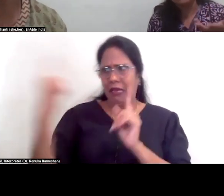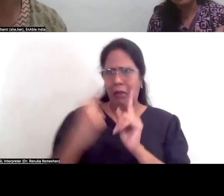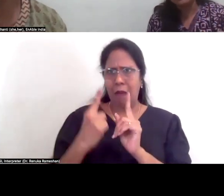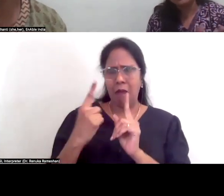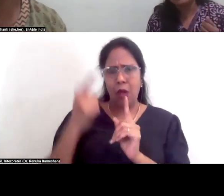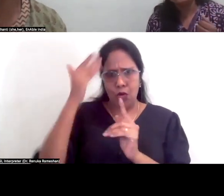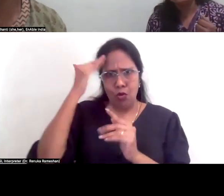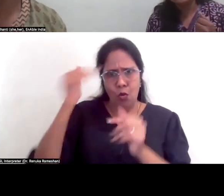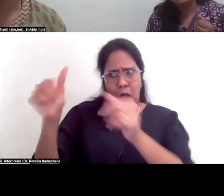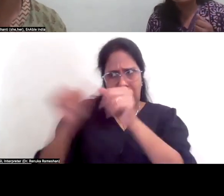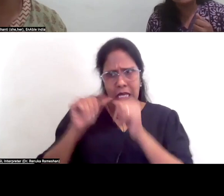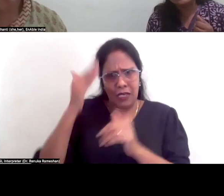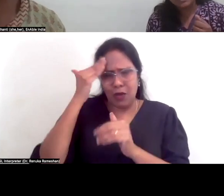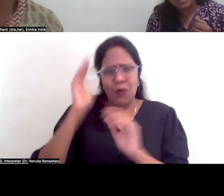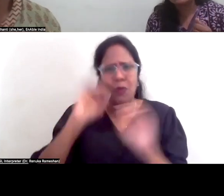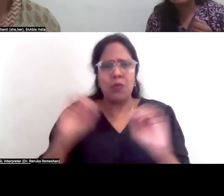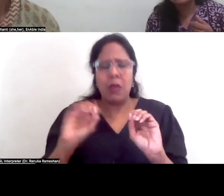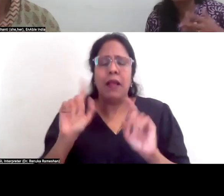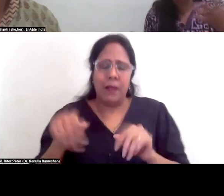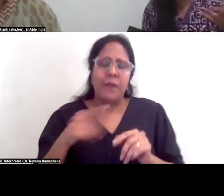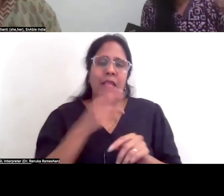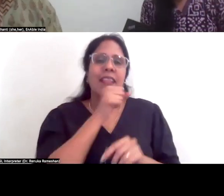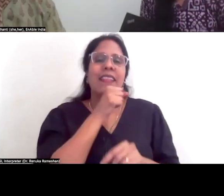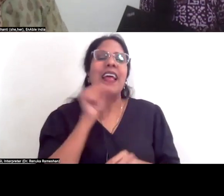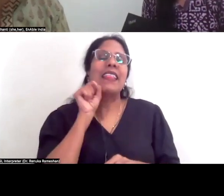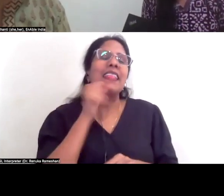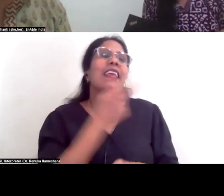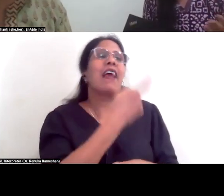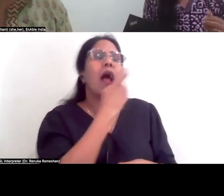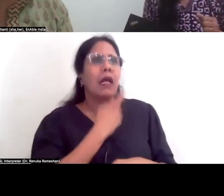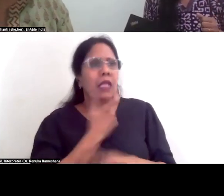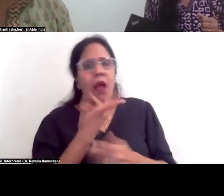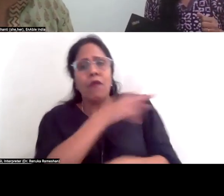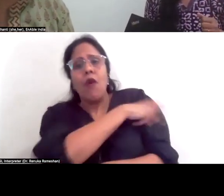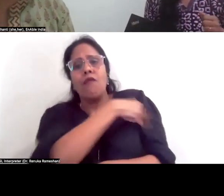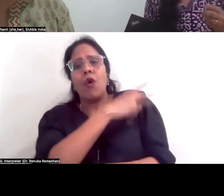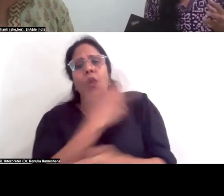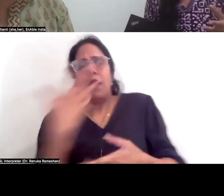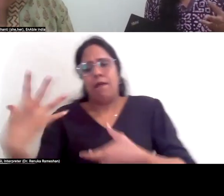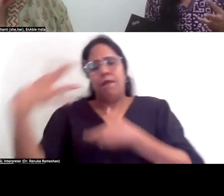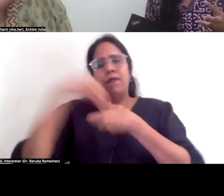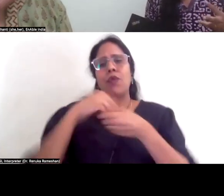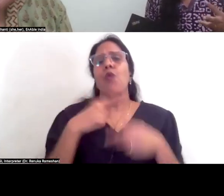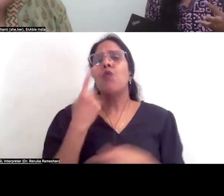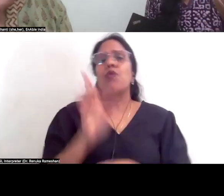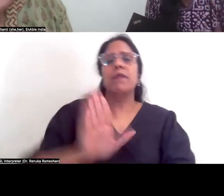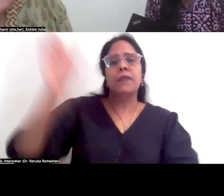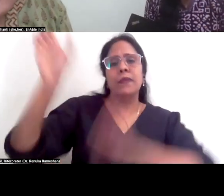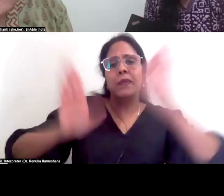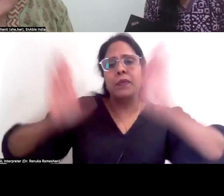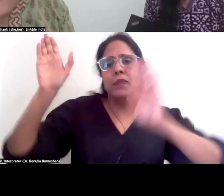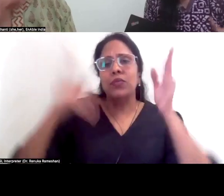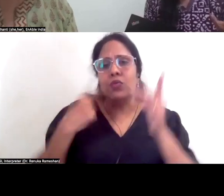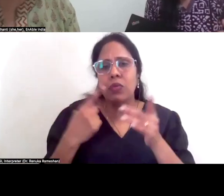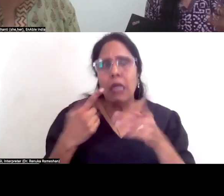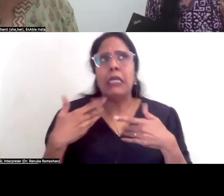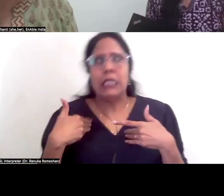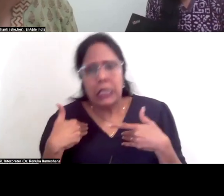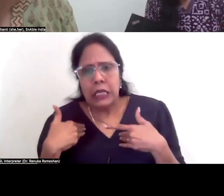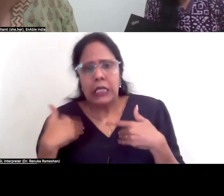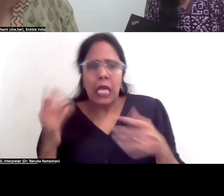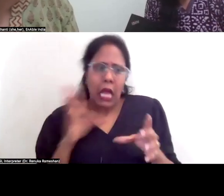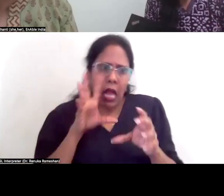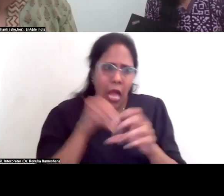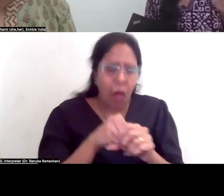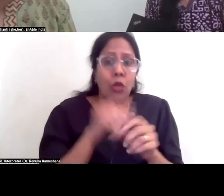had come in when Shanti has asked, like, who would want to volunteer to be part of this, actually, not being part of the session, but